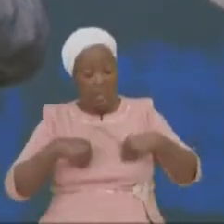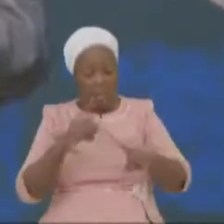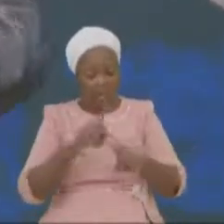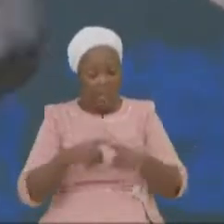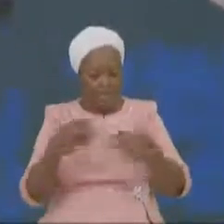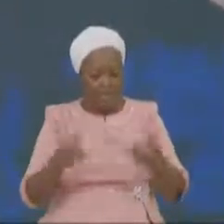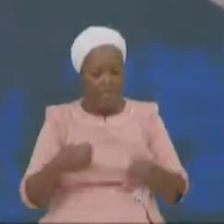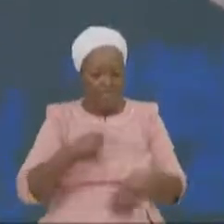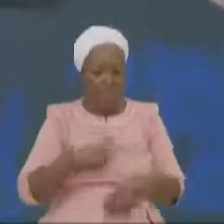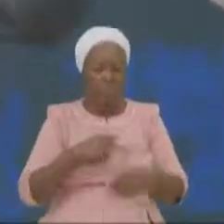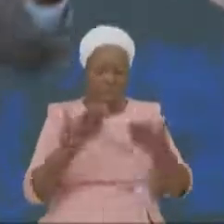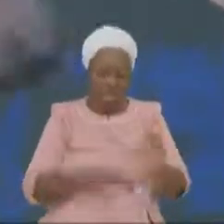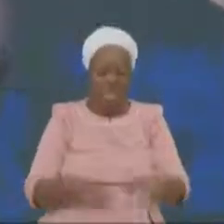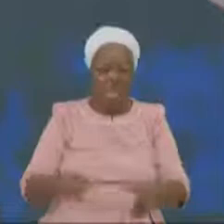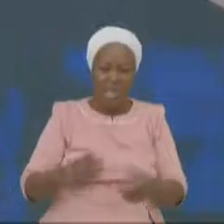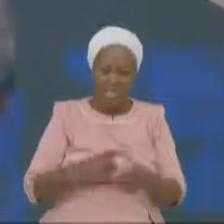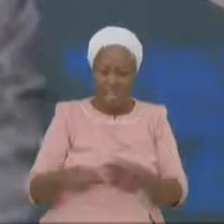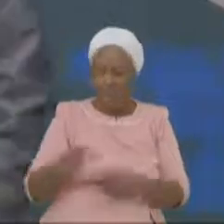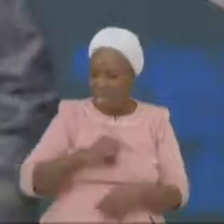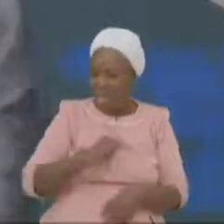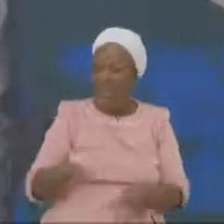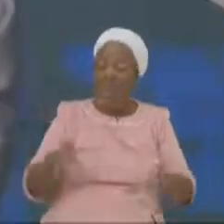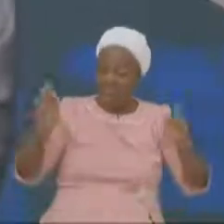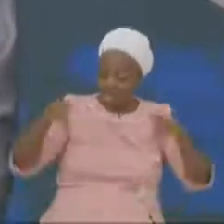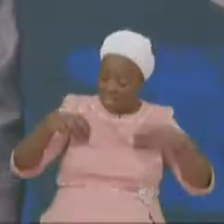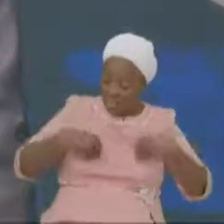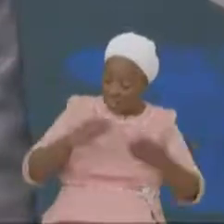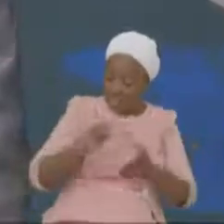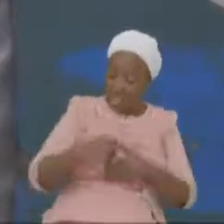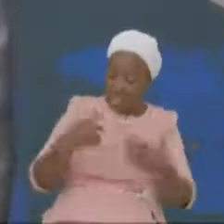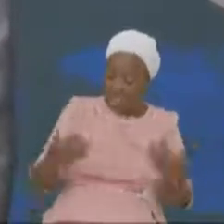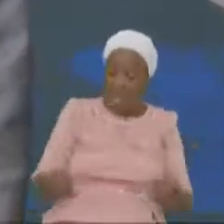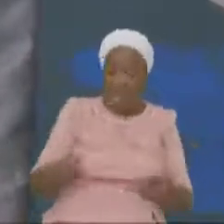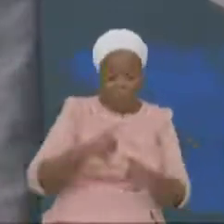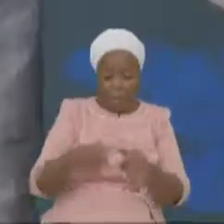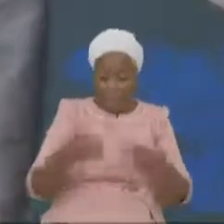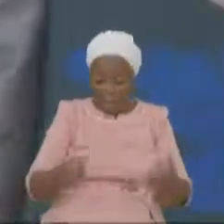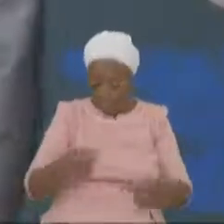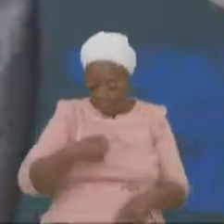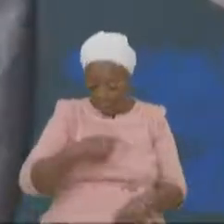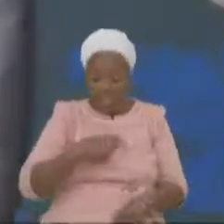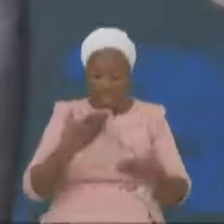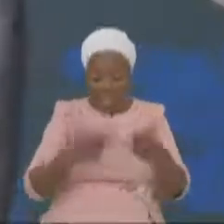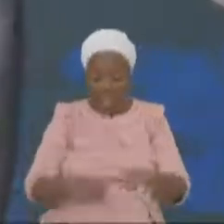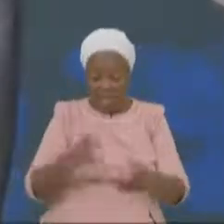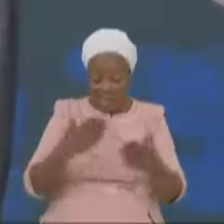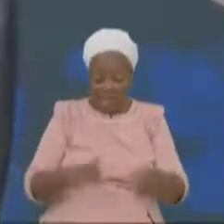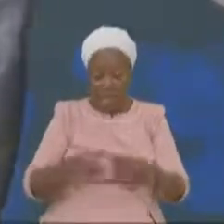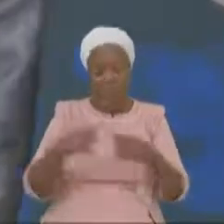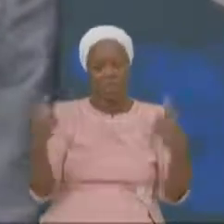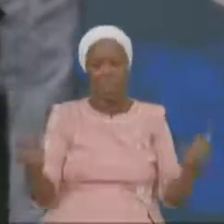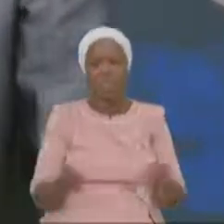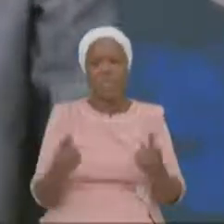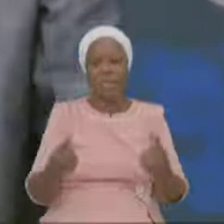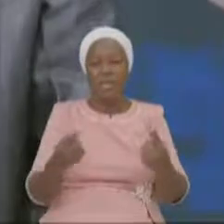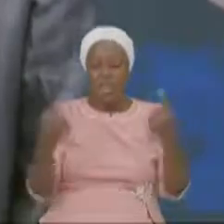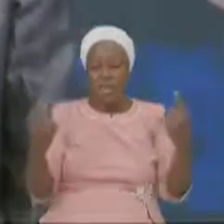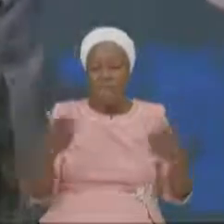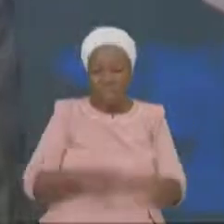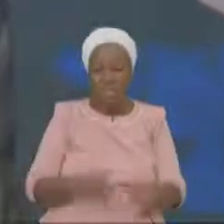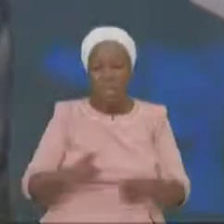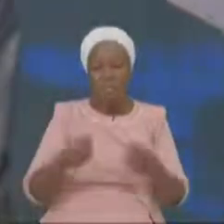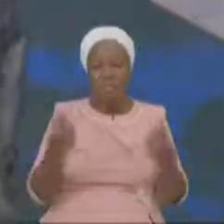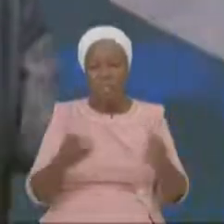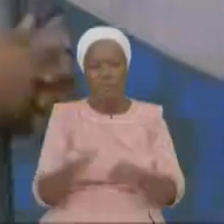be aroused, and I could give in to that. Now I'm dead, dead to sin, dead to